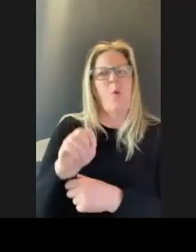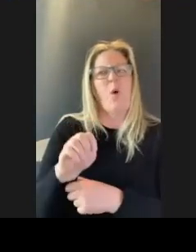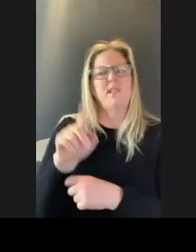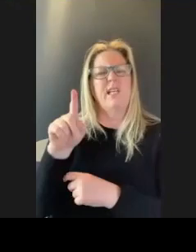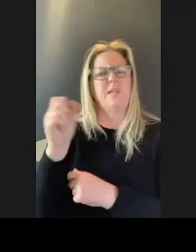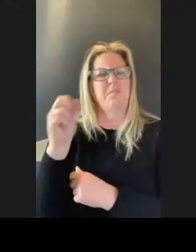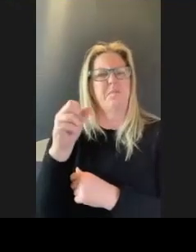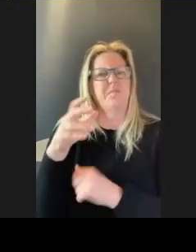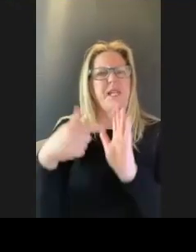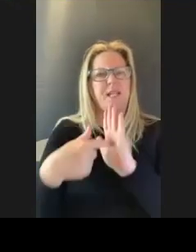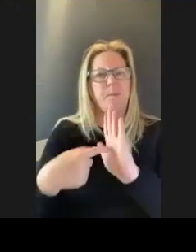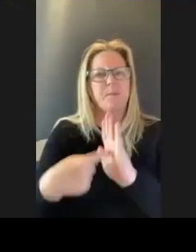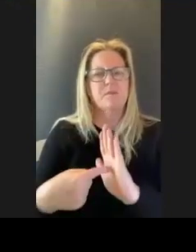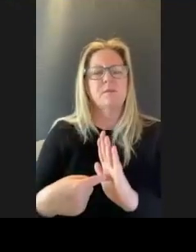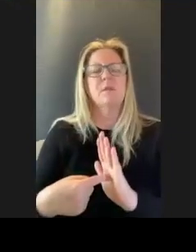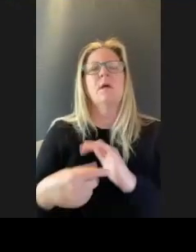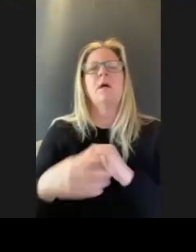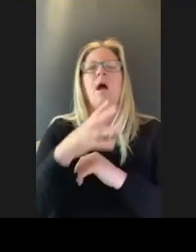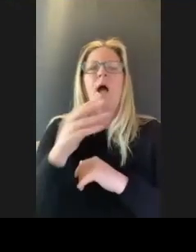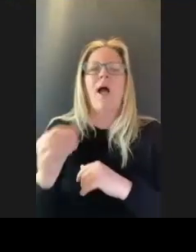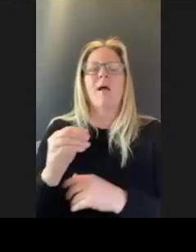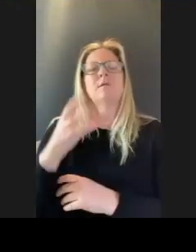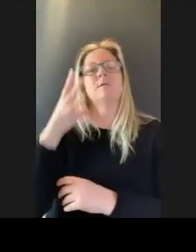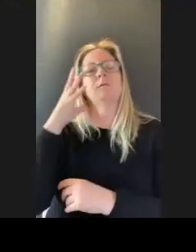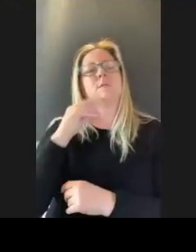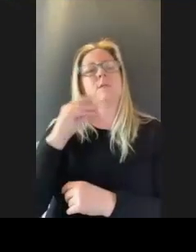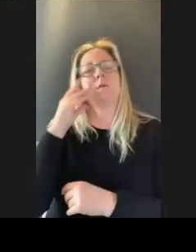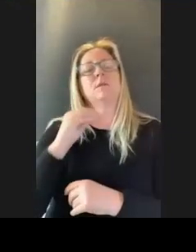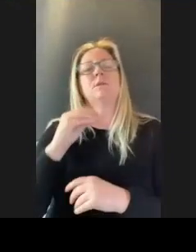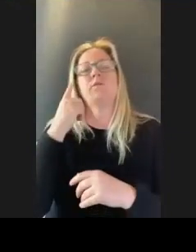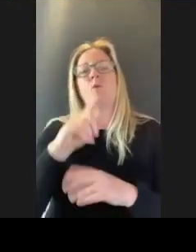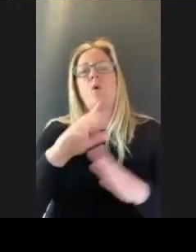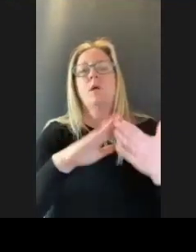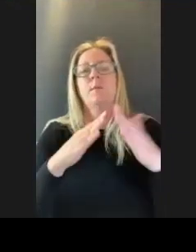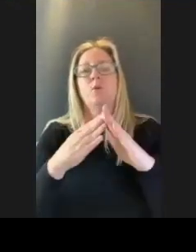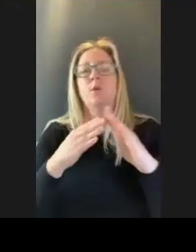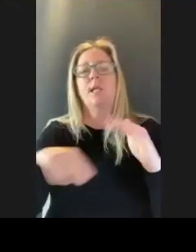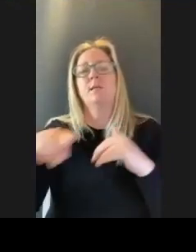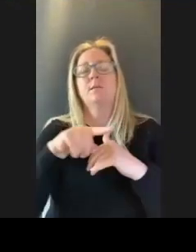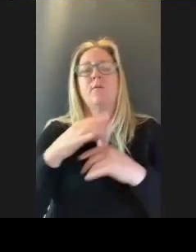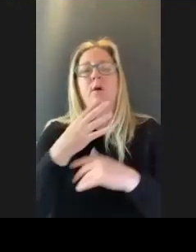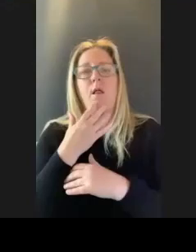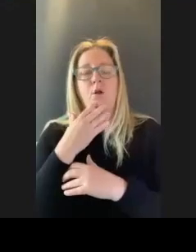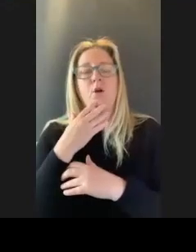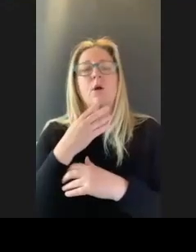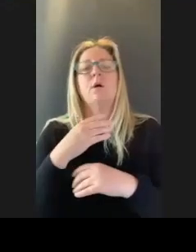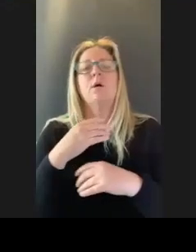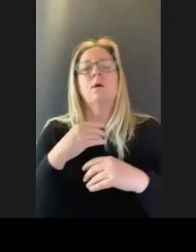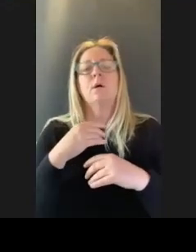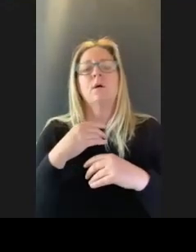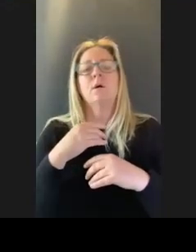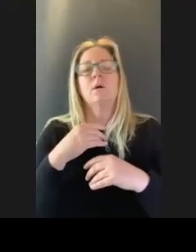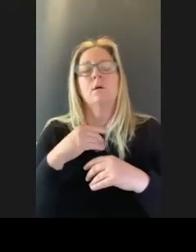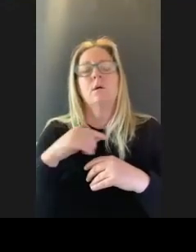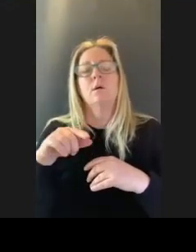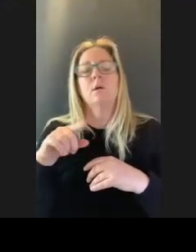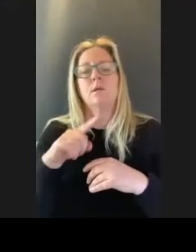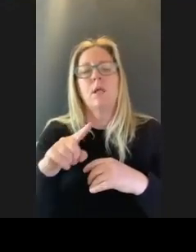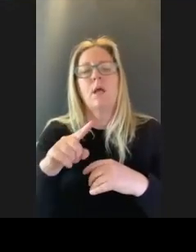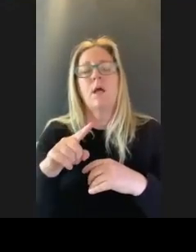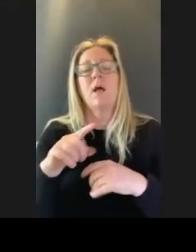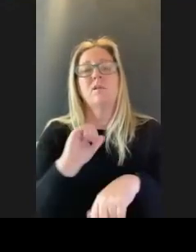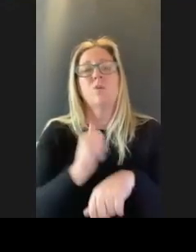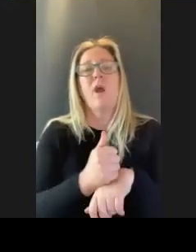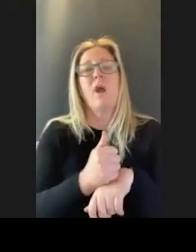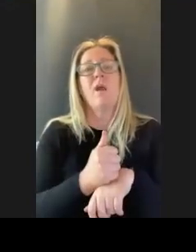like, as well as experiences for communities of color, created a large distrust of the